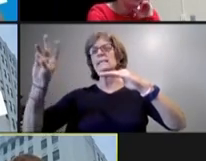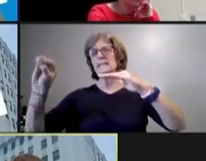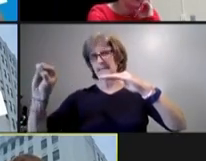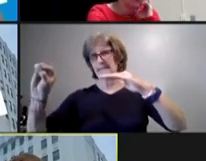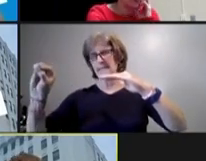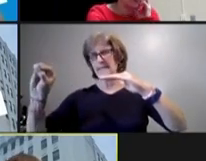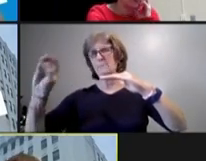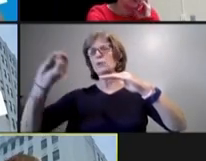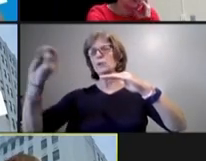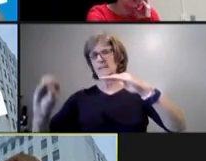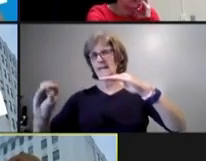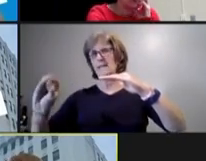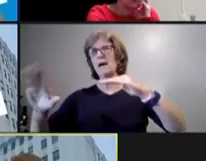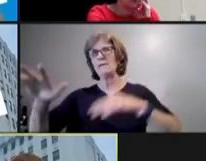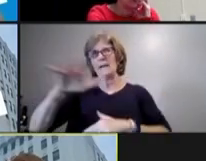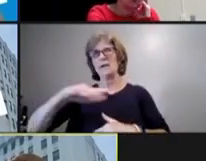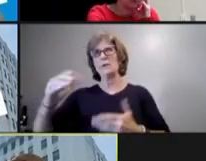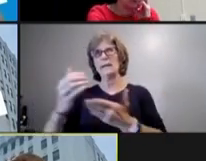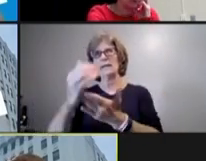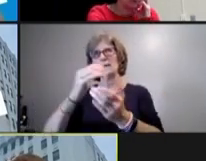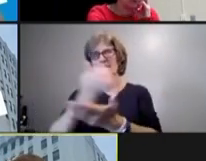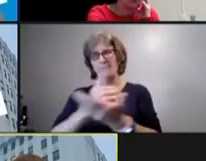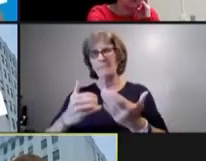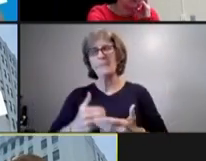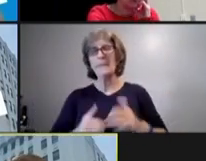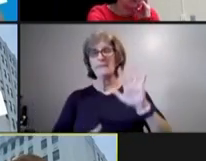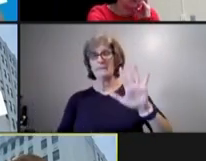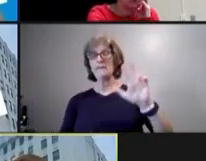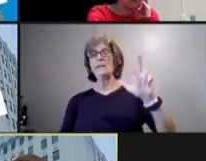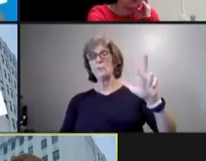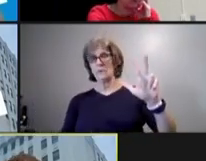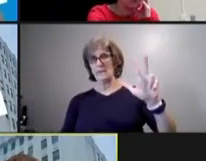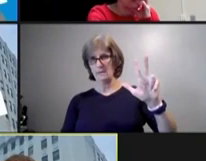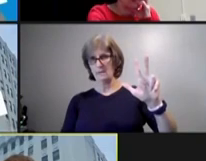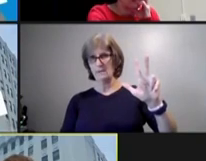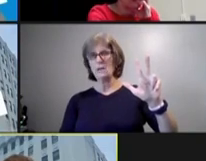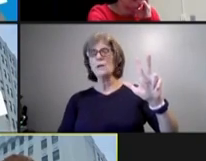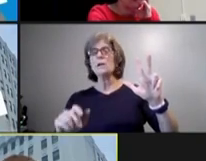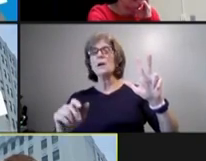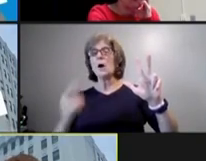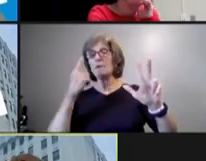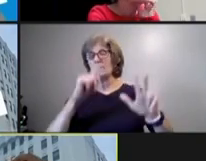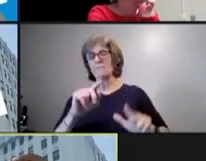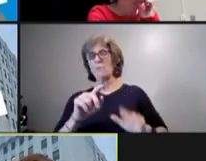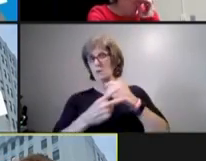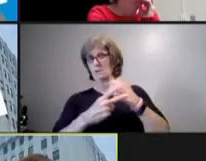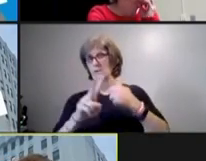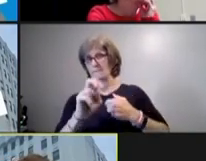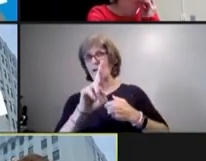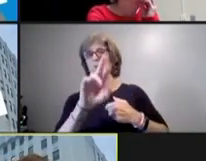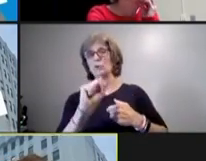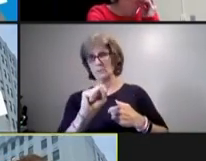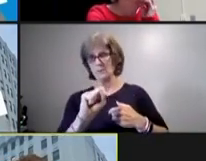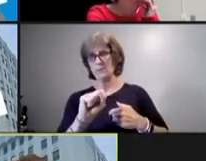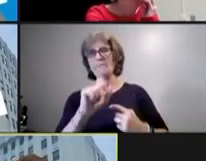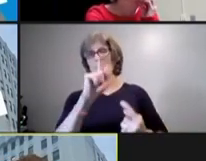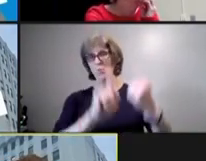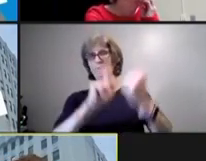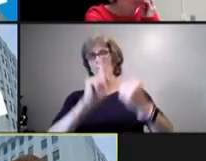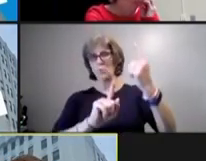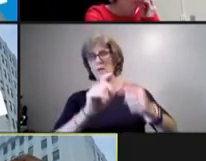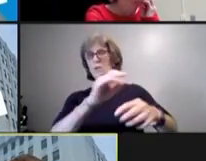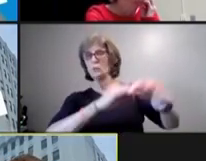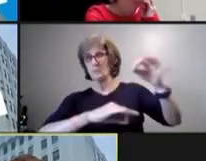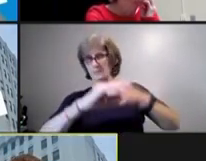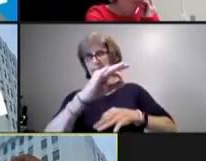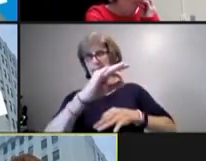income. 53 of these units will hold project-based vouchers and will serve as one-for-one replacement housing for